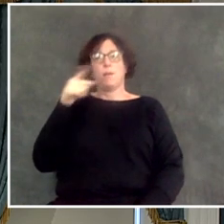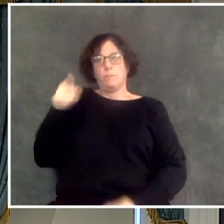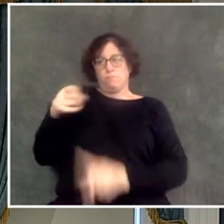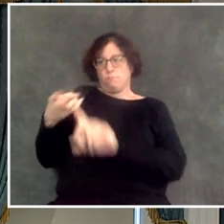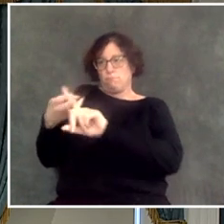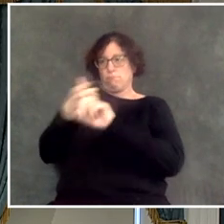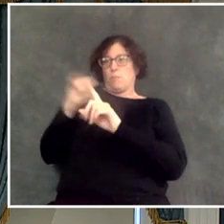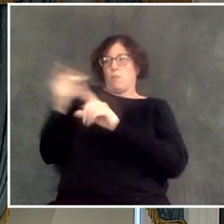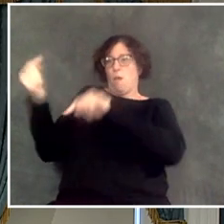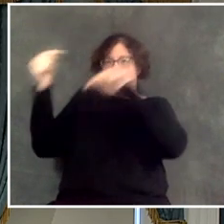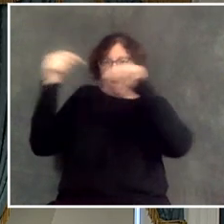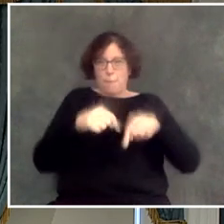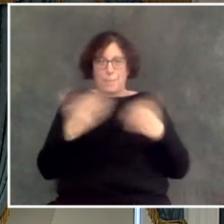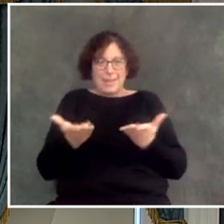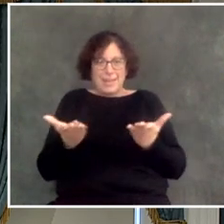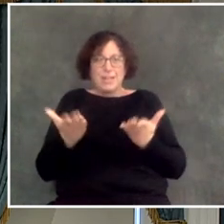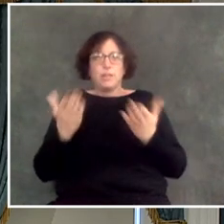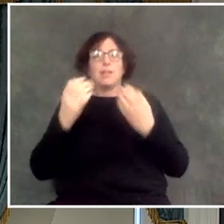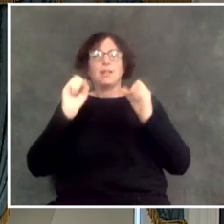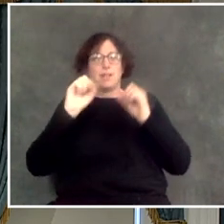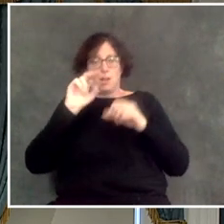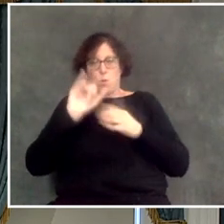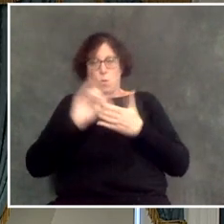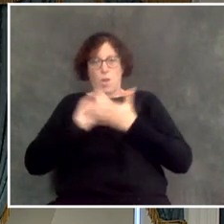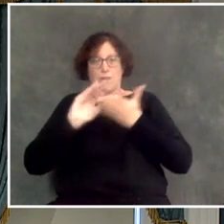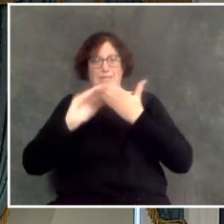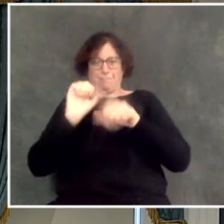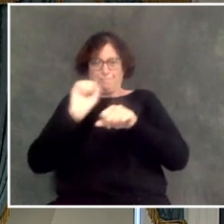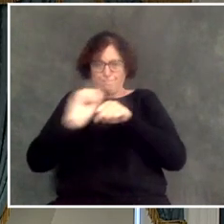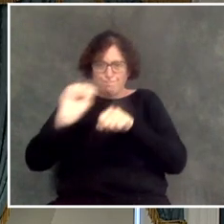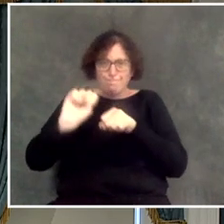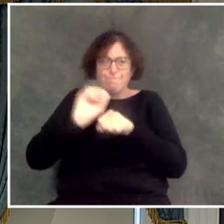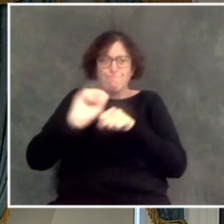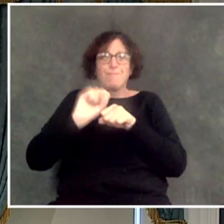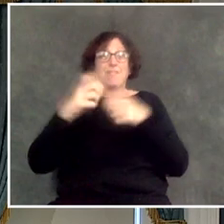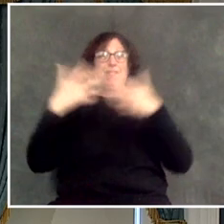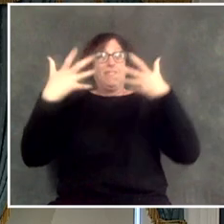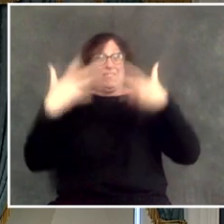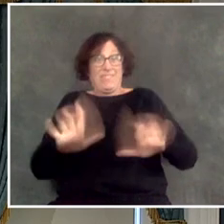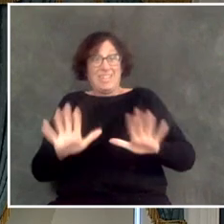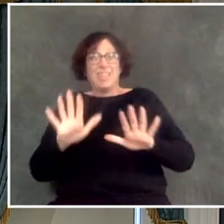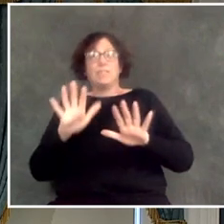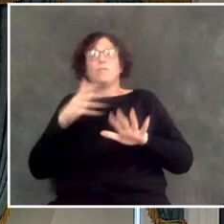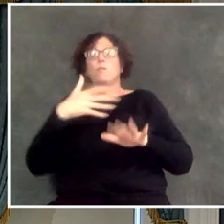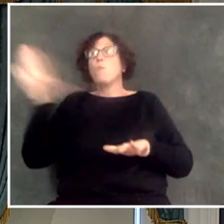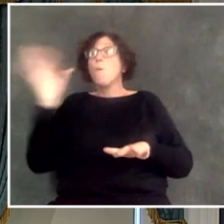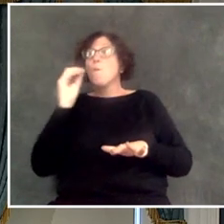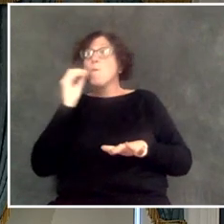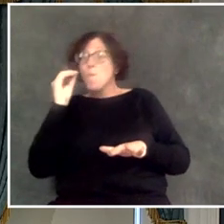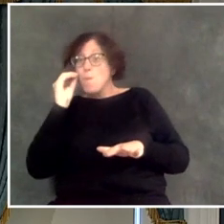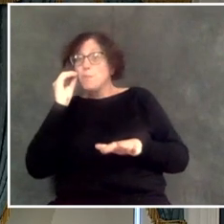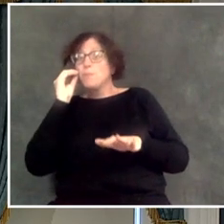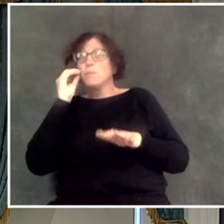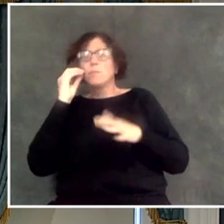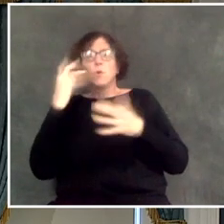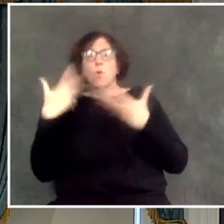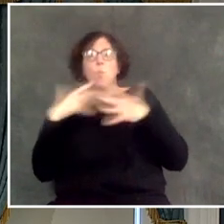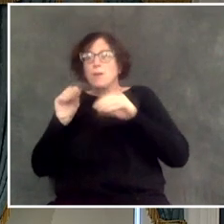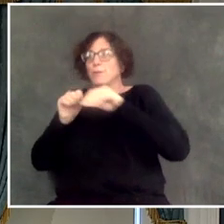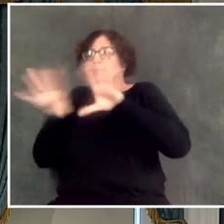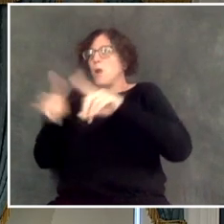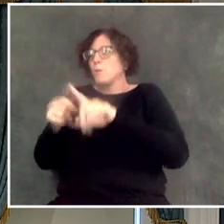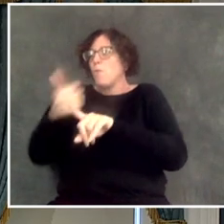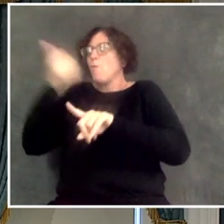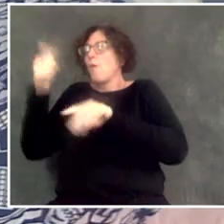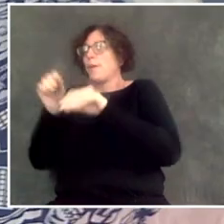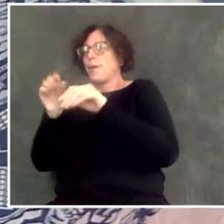obviously. So how are you going to keep them safe given the city's PPE shortages? Yoav, it's a very fair